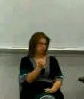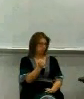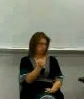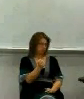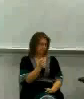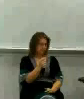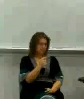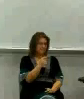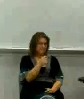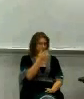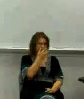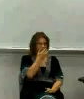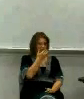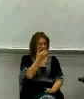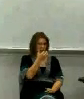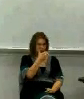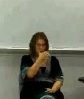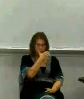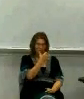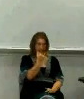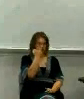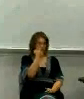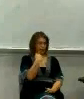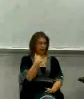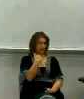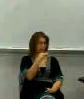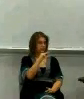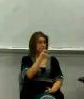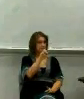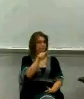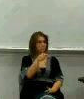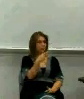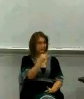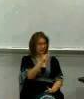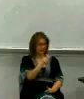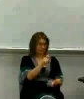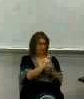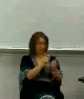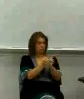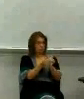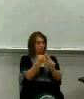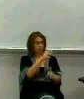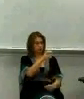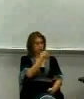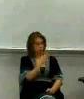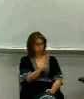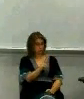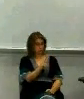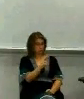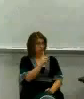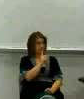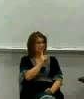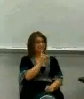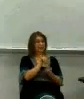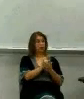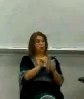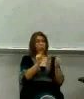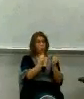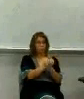Okay, so if I take methane and convert it to carbon dioxide, am I going with or against potential